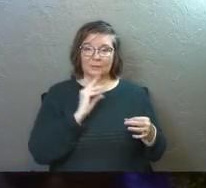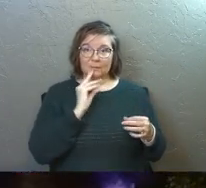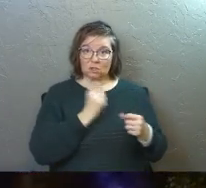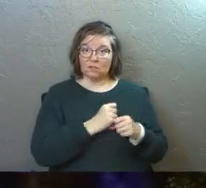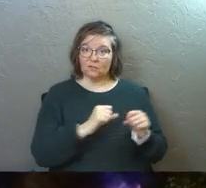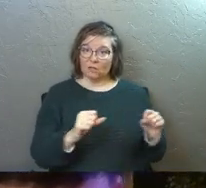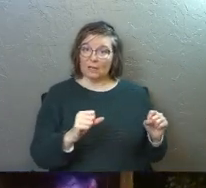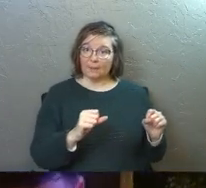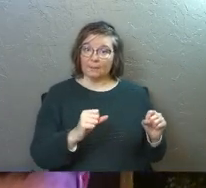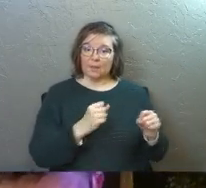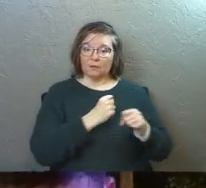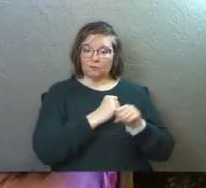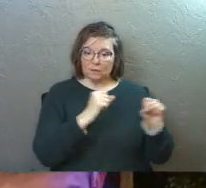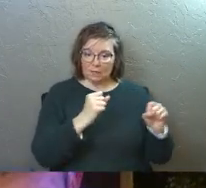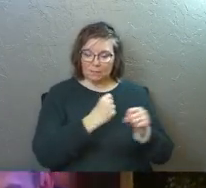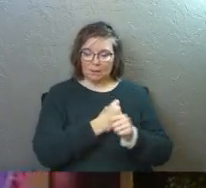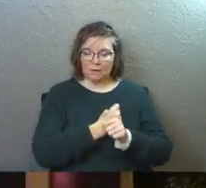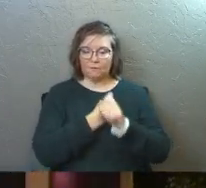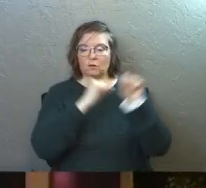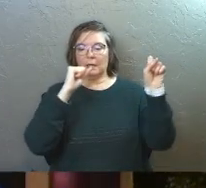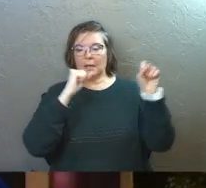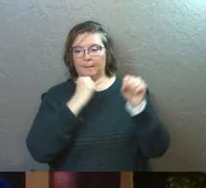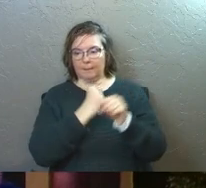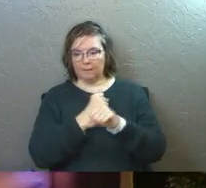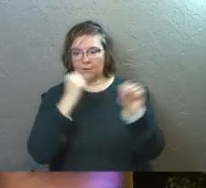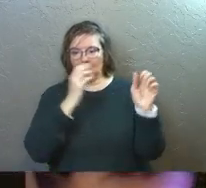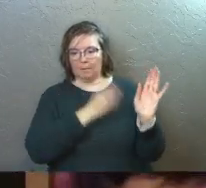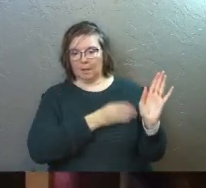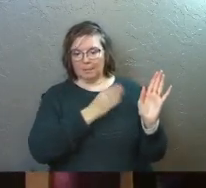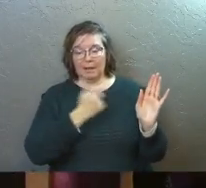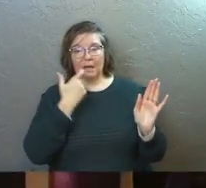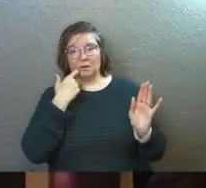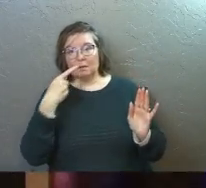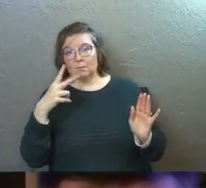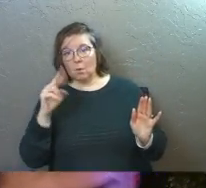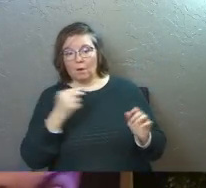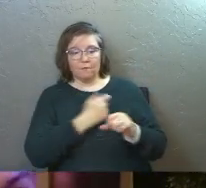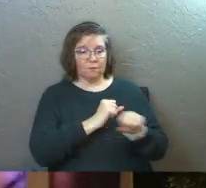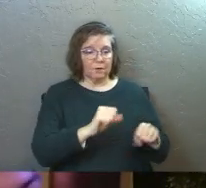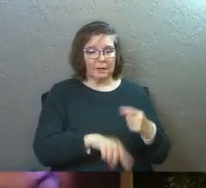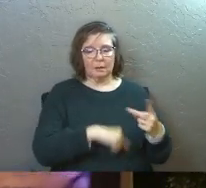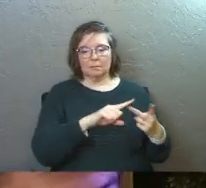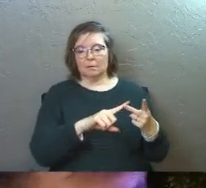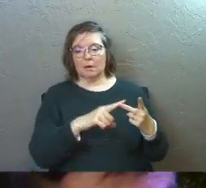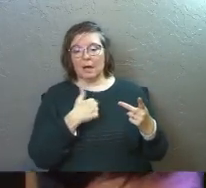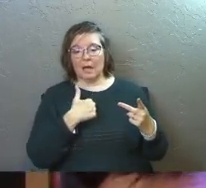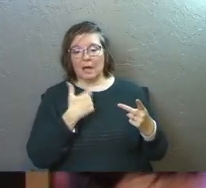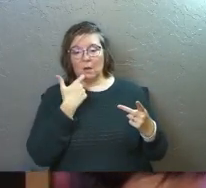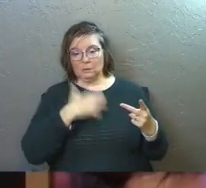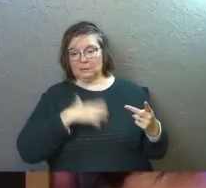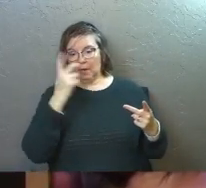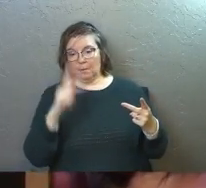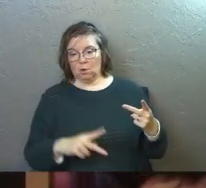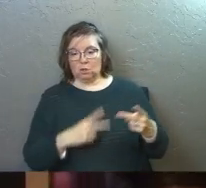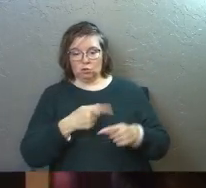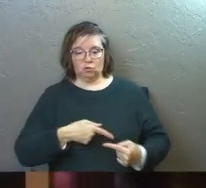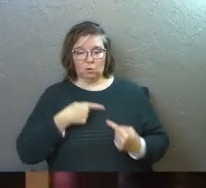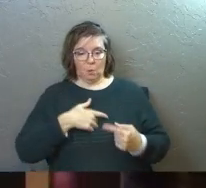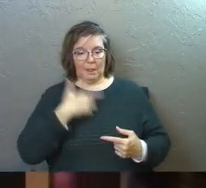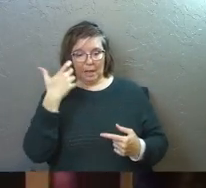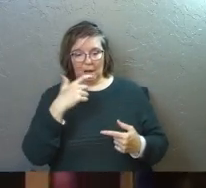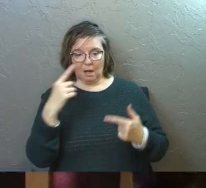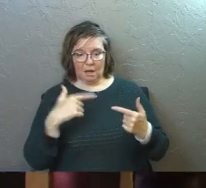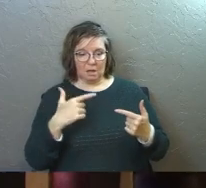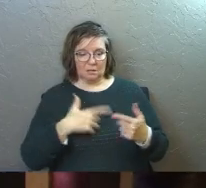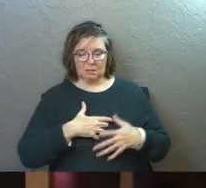experienced freedom and freedom and freedom and freedom after freedom after freedom, right? I was addicted to pornography, freedom. I was an angry person. I struggled with anger.